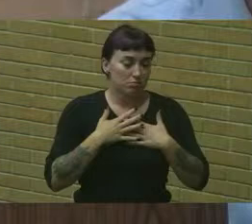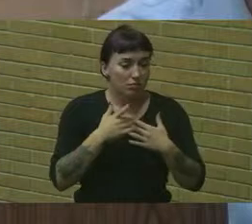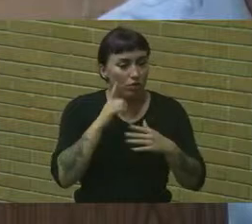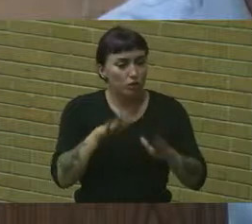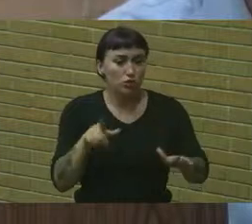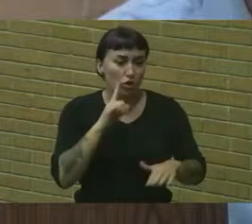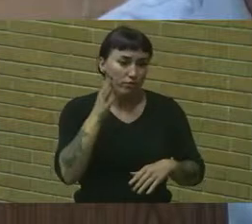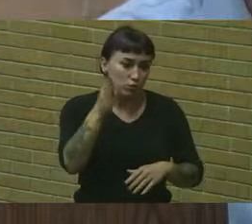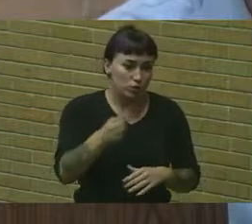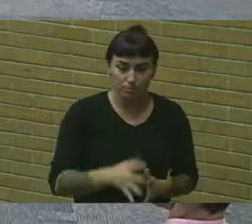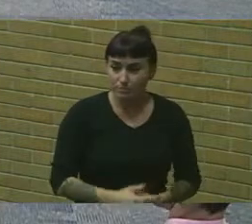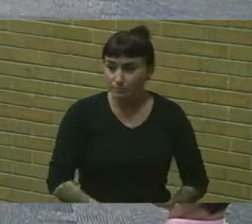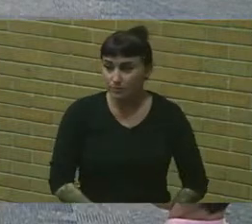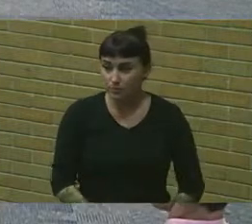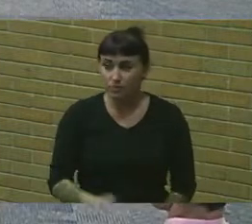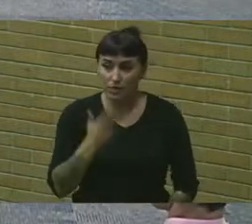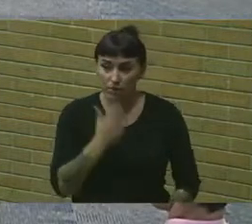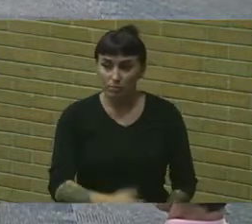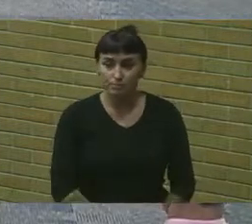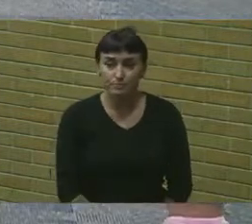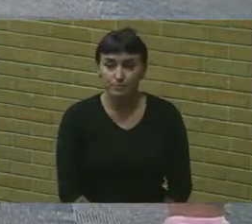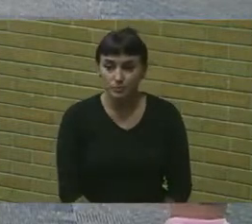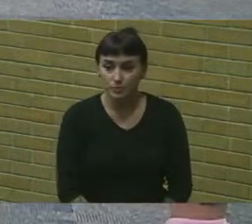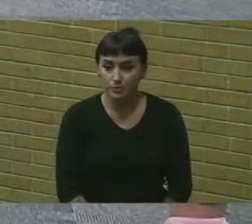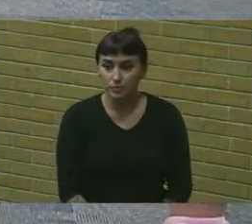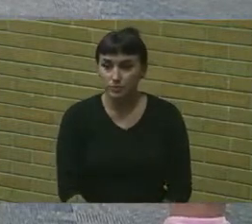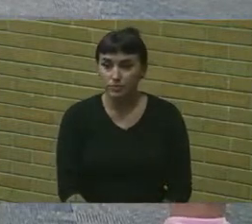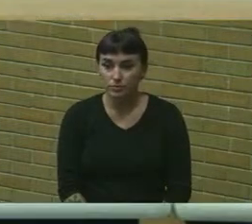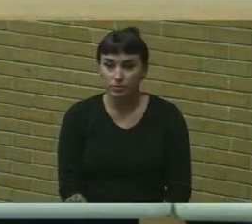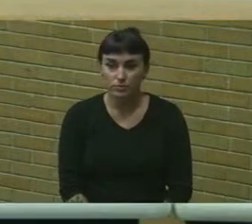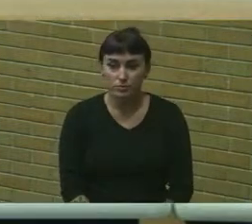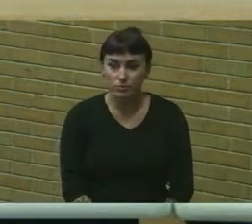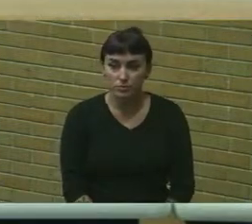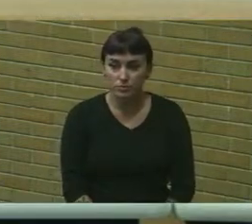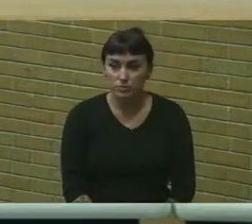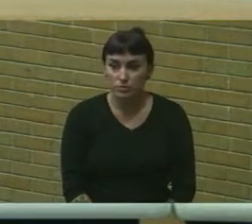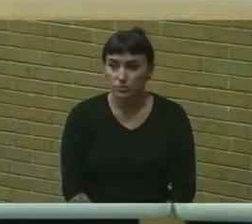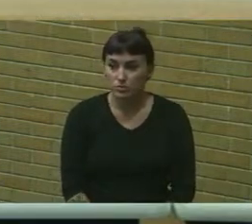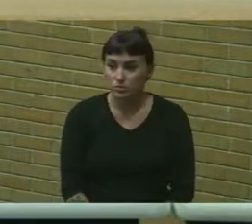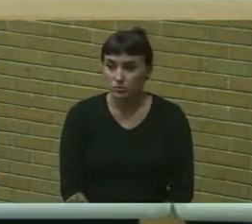future. Thank you. Thank you.